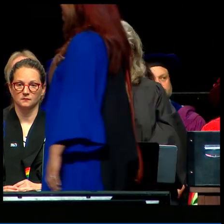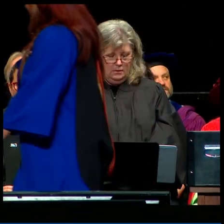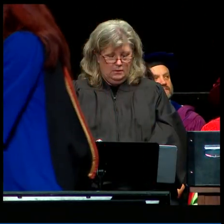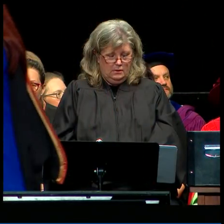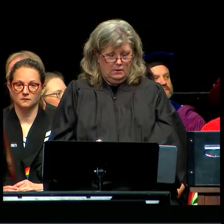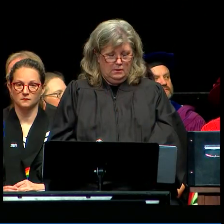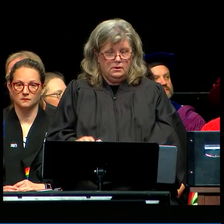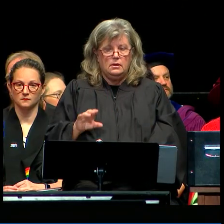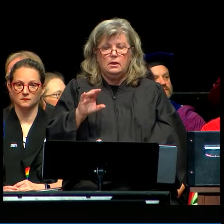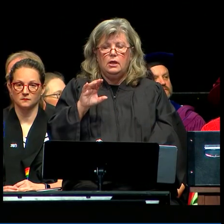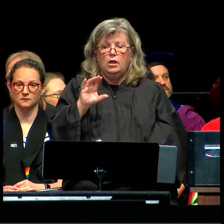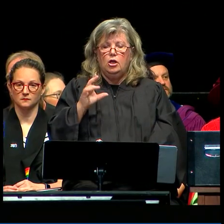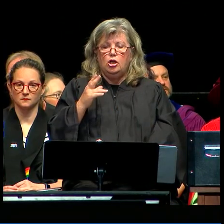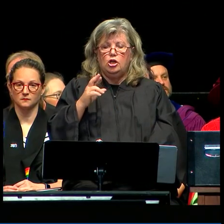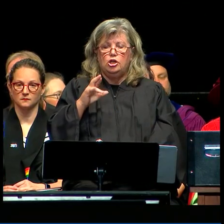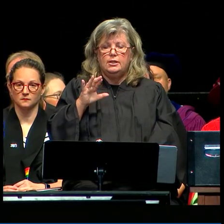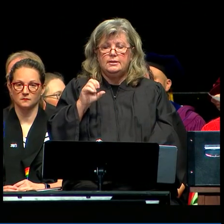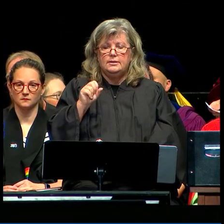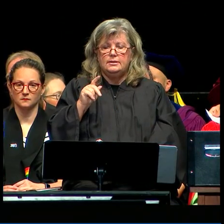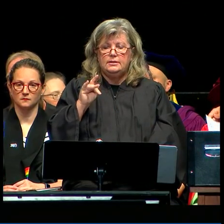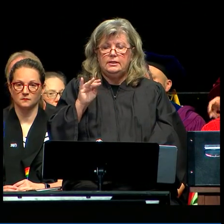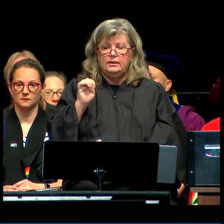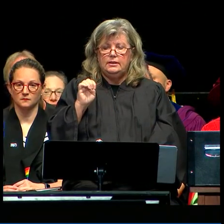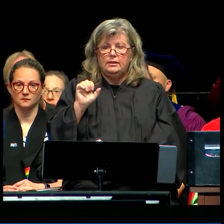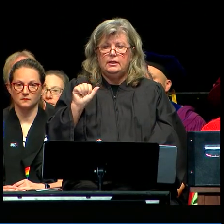Christine Angela Santiago.